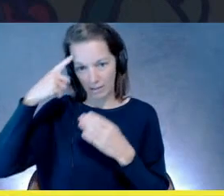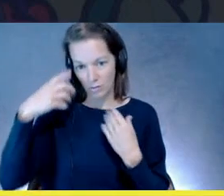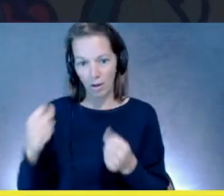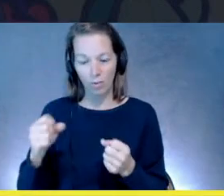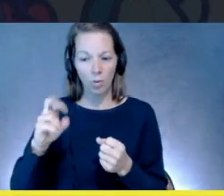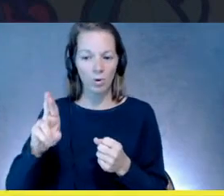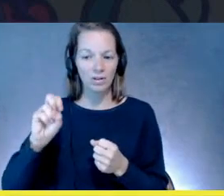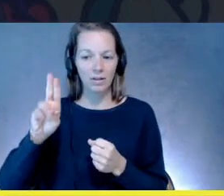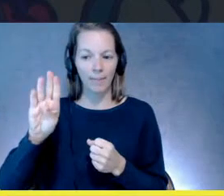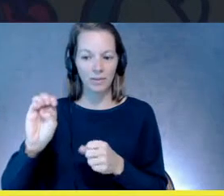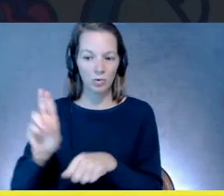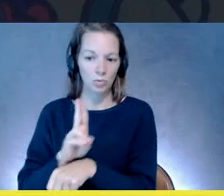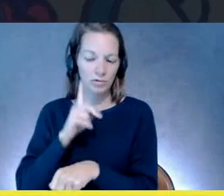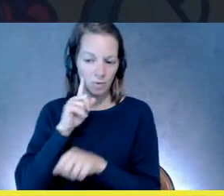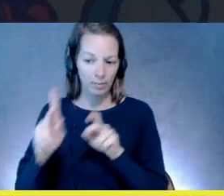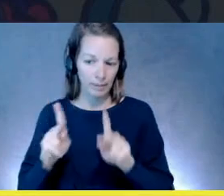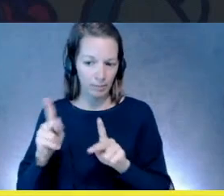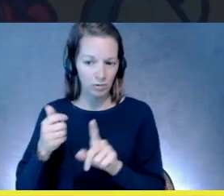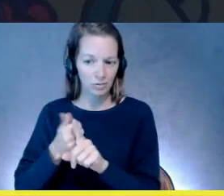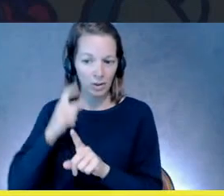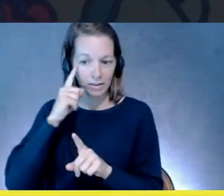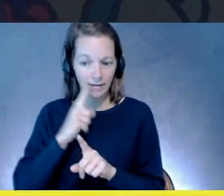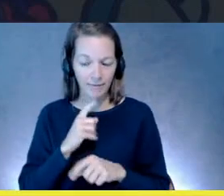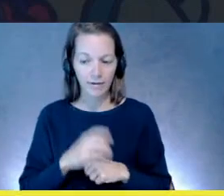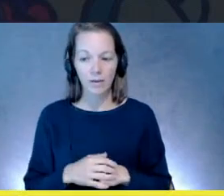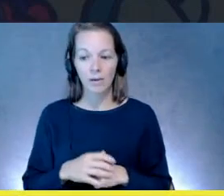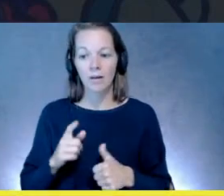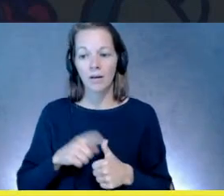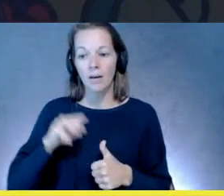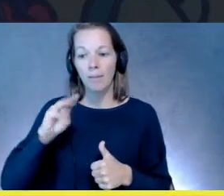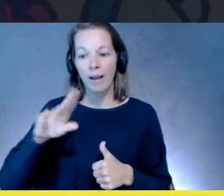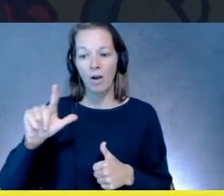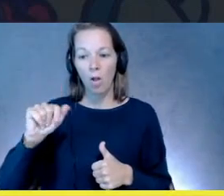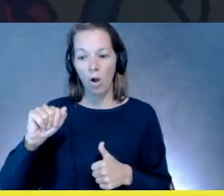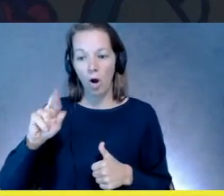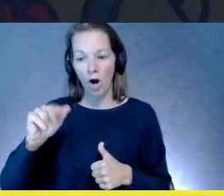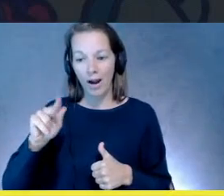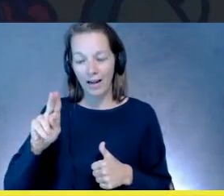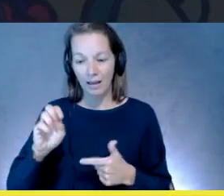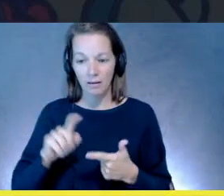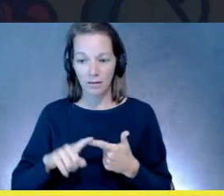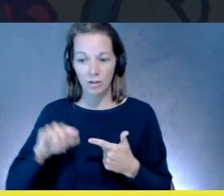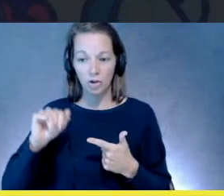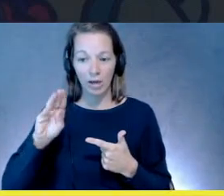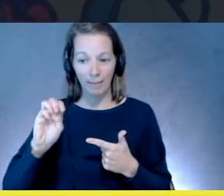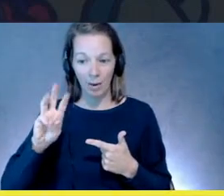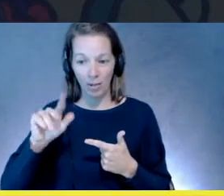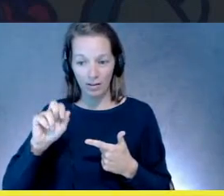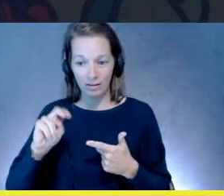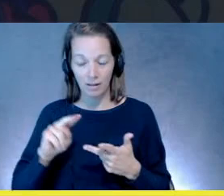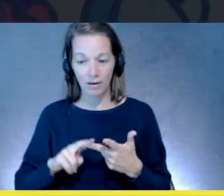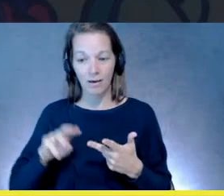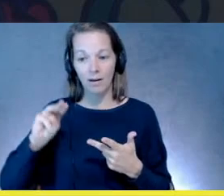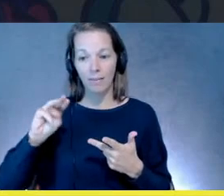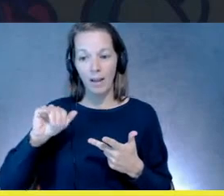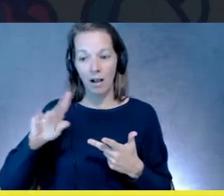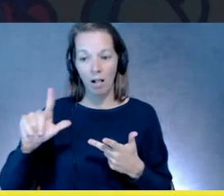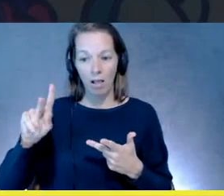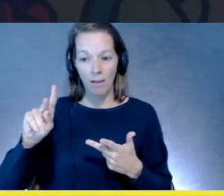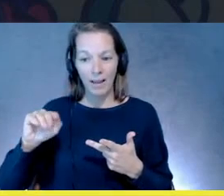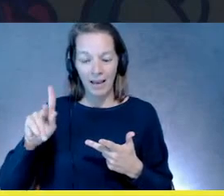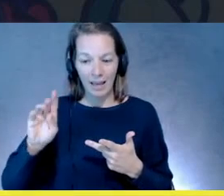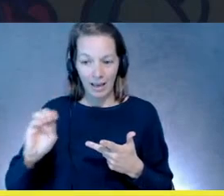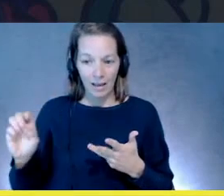use treatment for people who are deaf. This includes Michael Argany, Jamie Wilson, Michael McKee, Donna